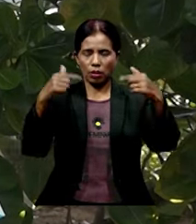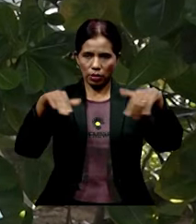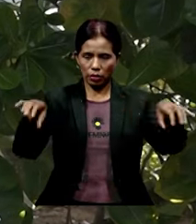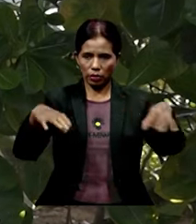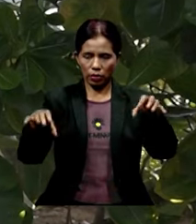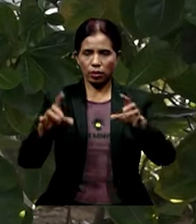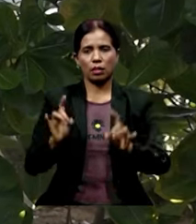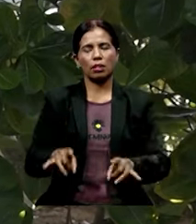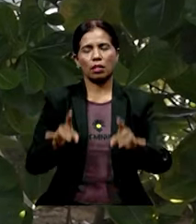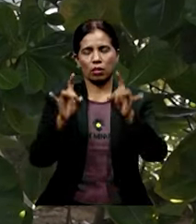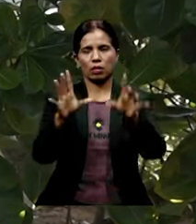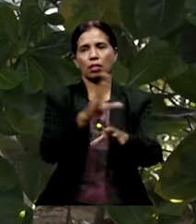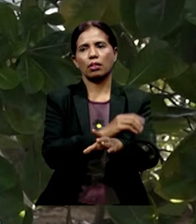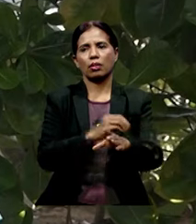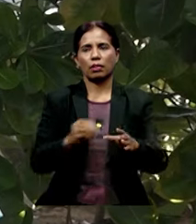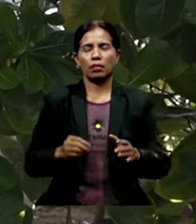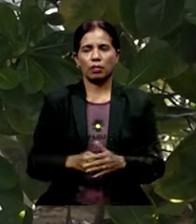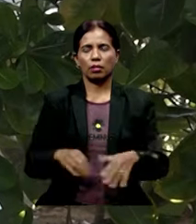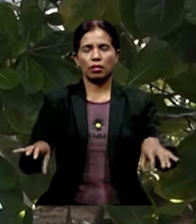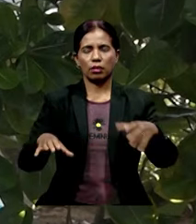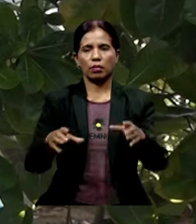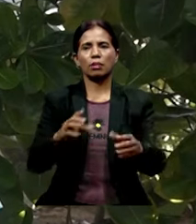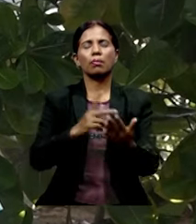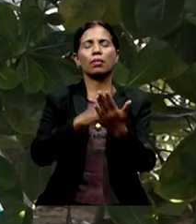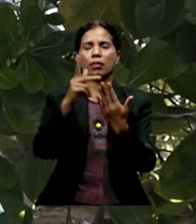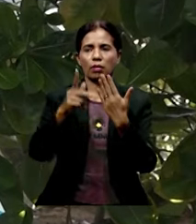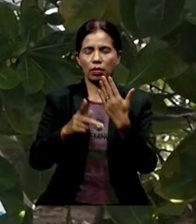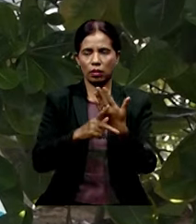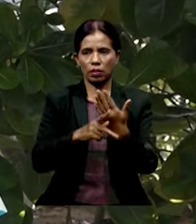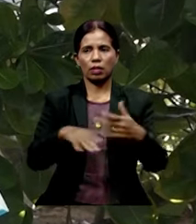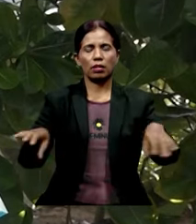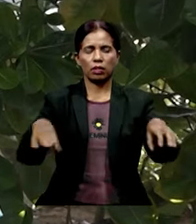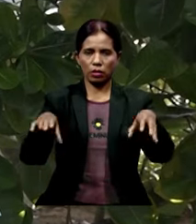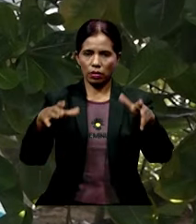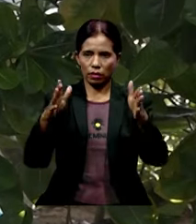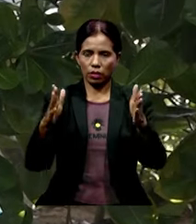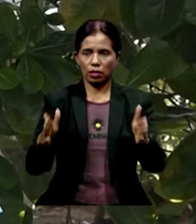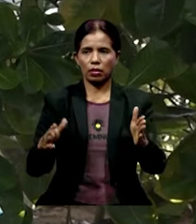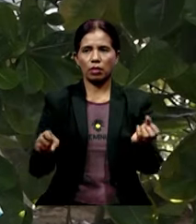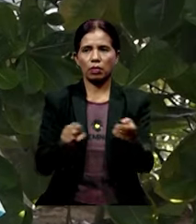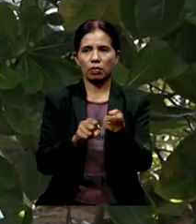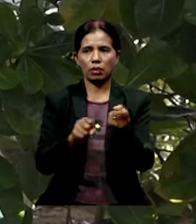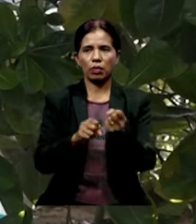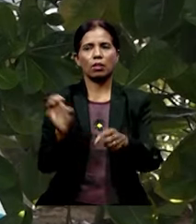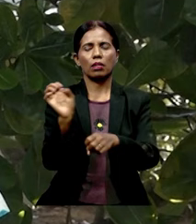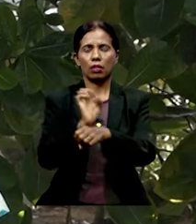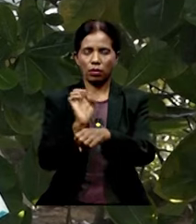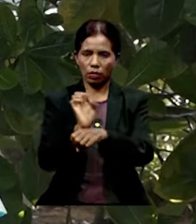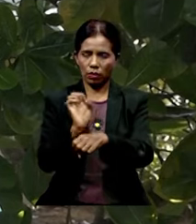working in Australia right now under our seasonal workers program. Those workers are supporting our economy